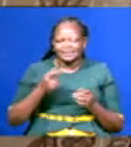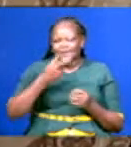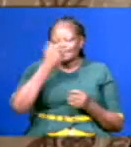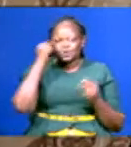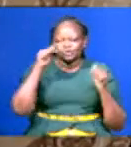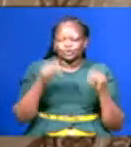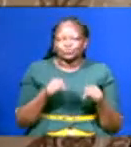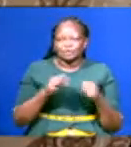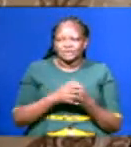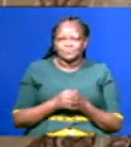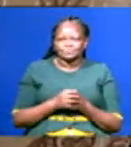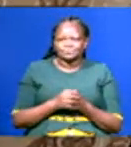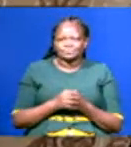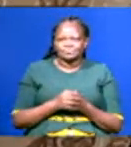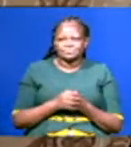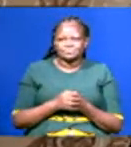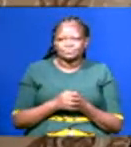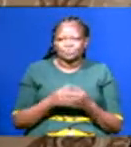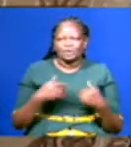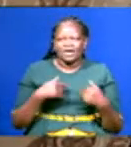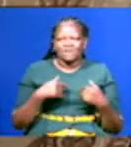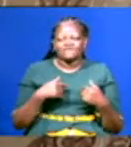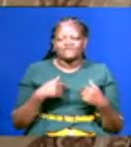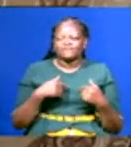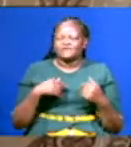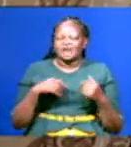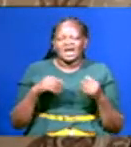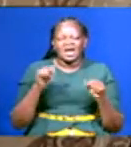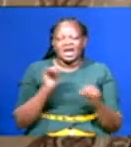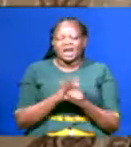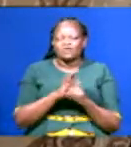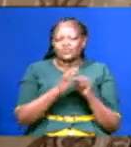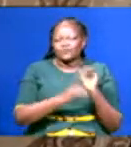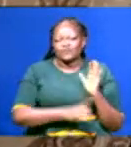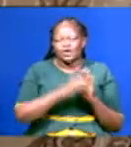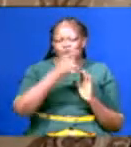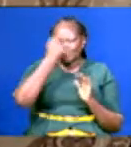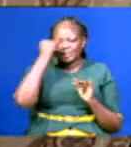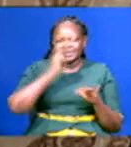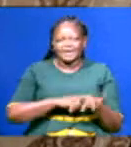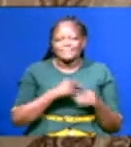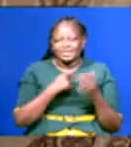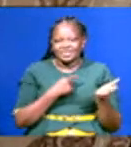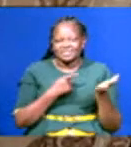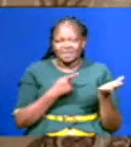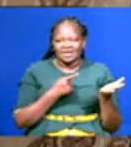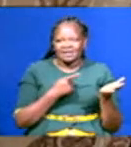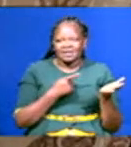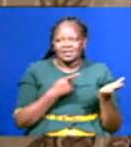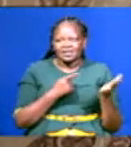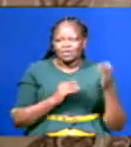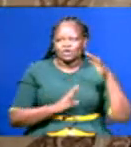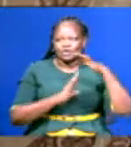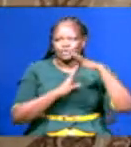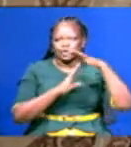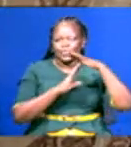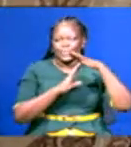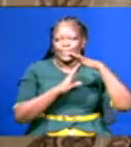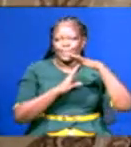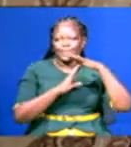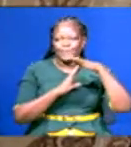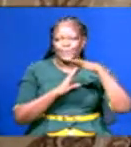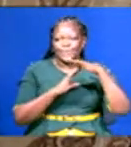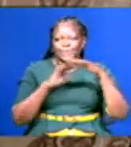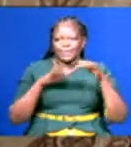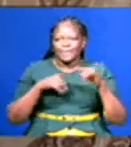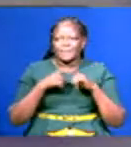today there's a lot of progression, because when I was there, I was the highest, the senior most, but